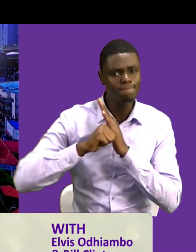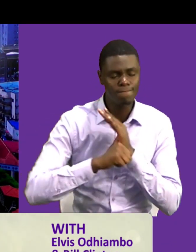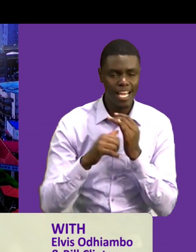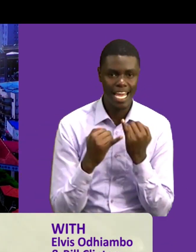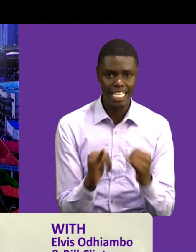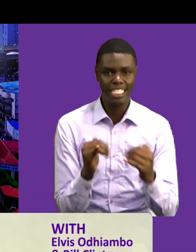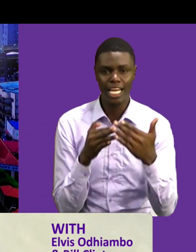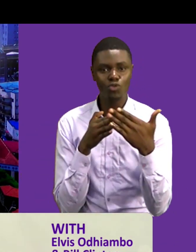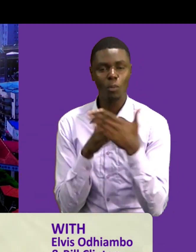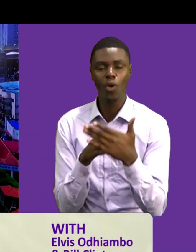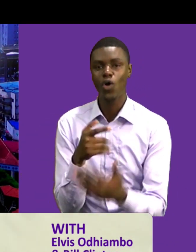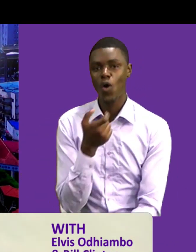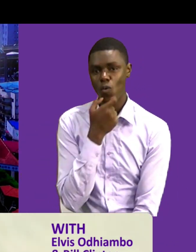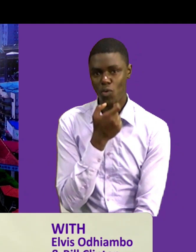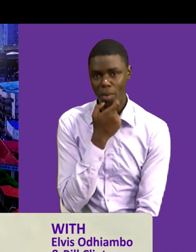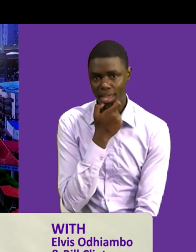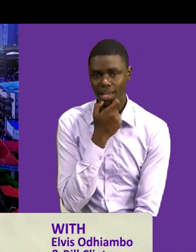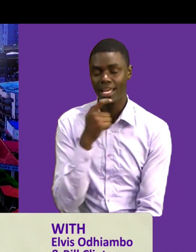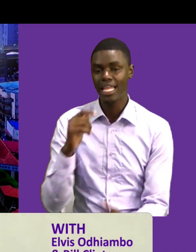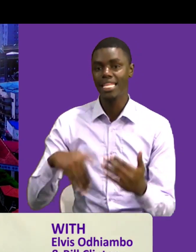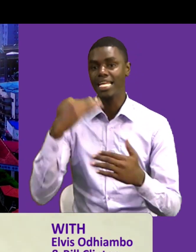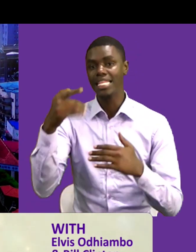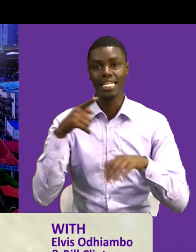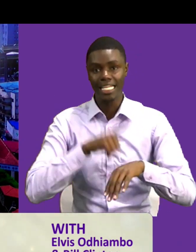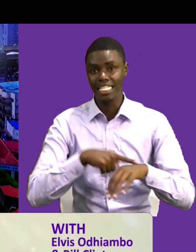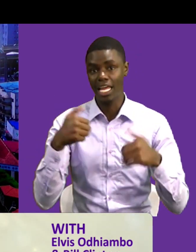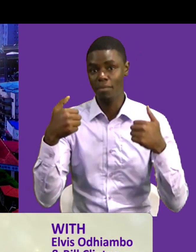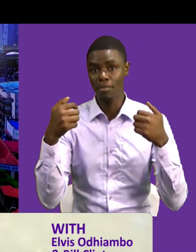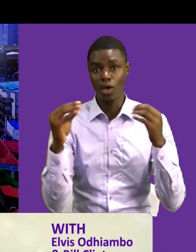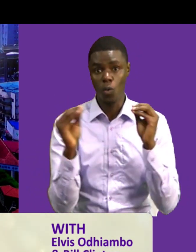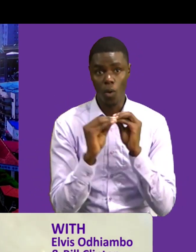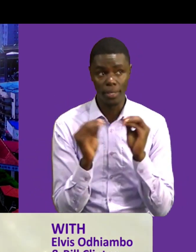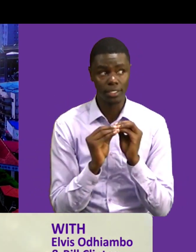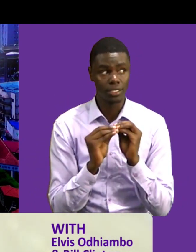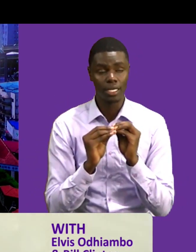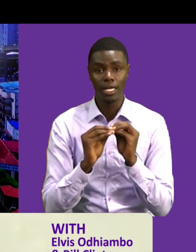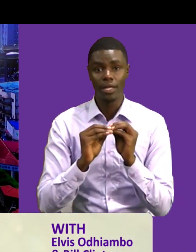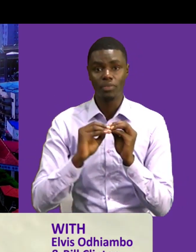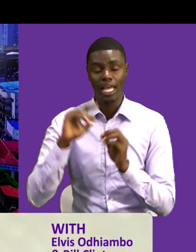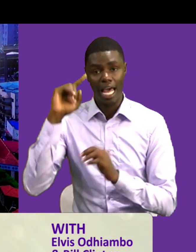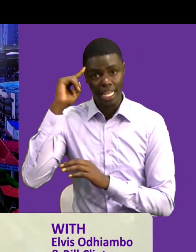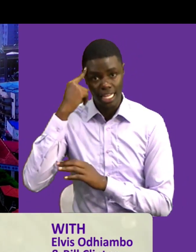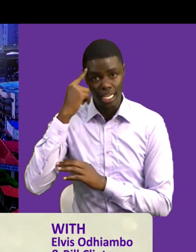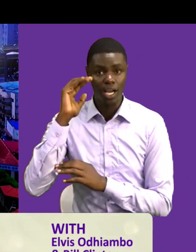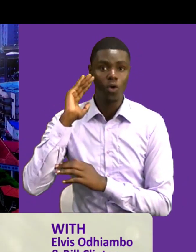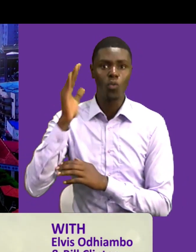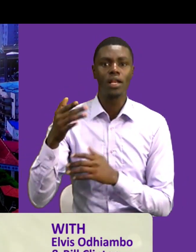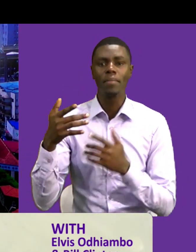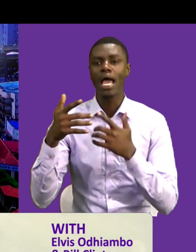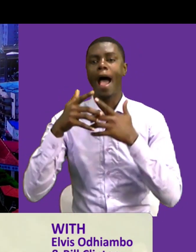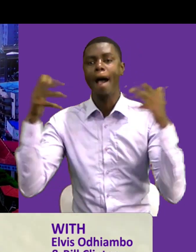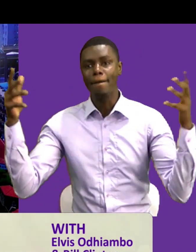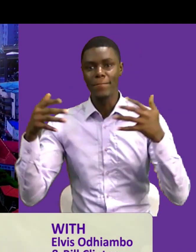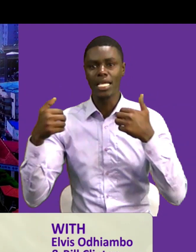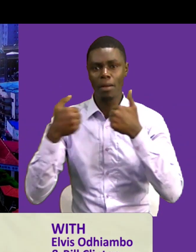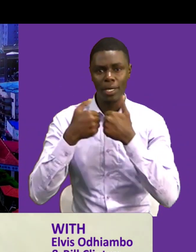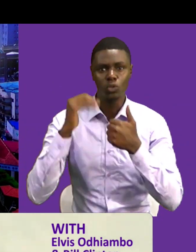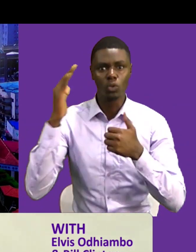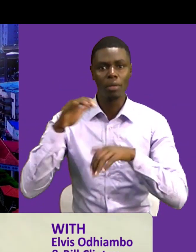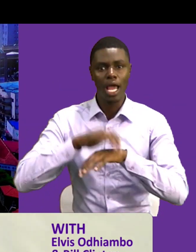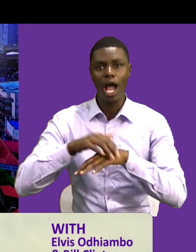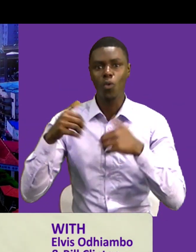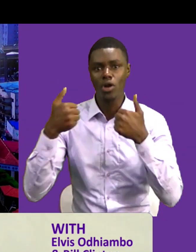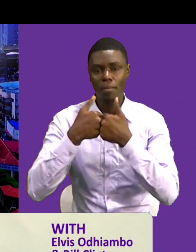try to stop Gor Mahia the next time they meet, I think it will be an enormous match. It will be a good match